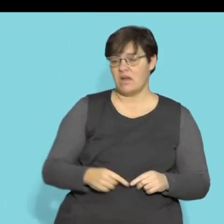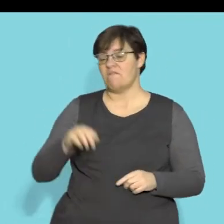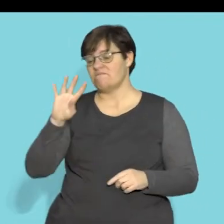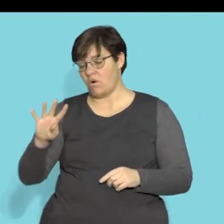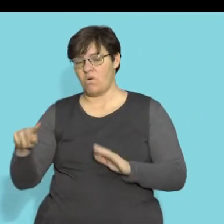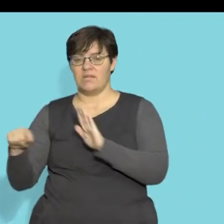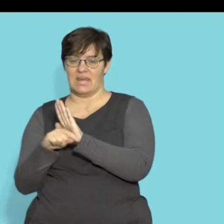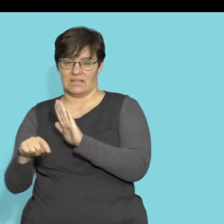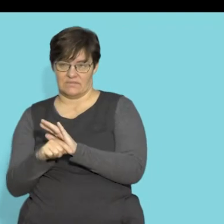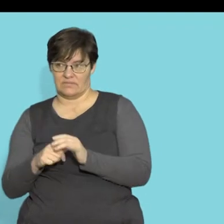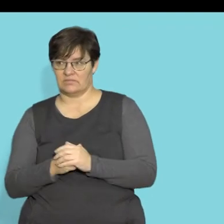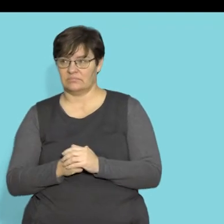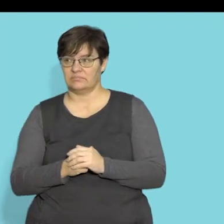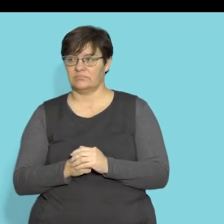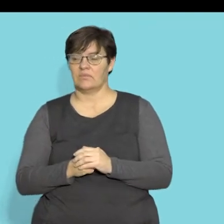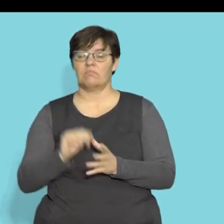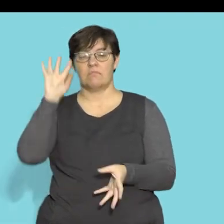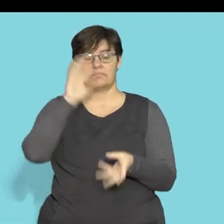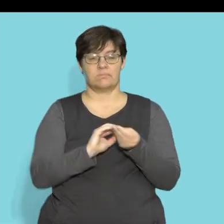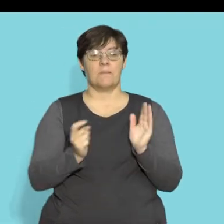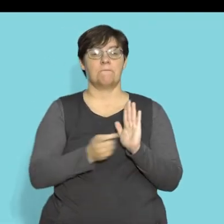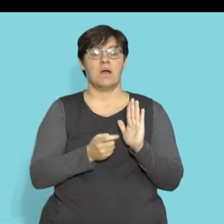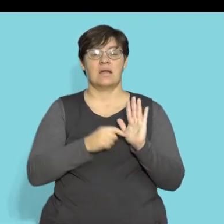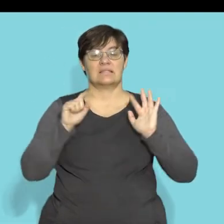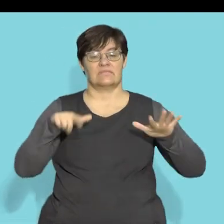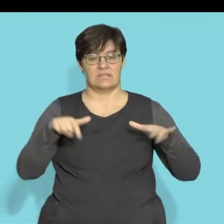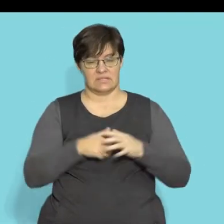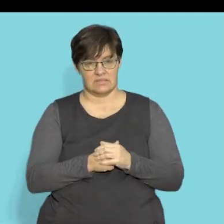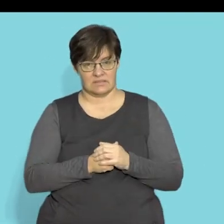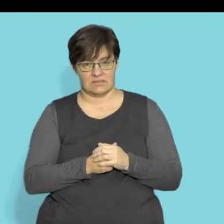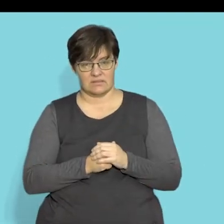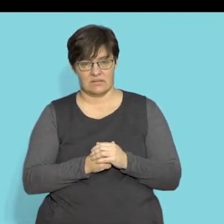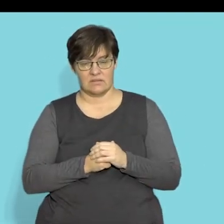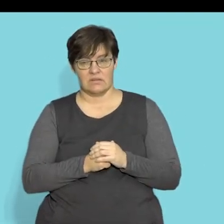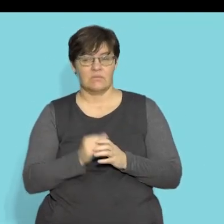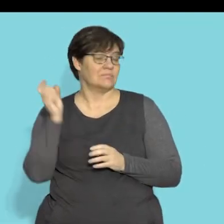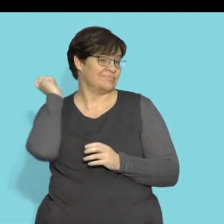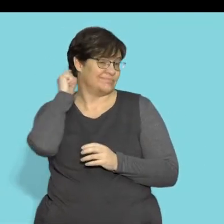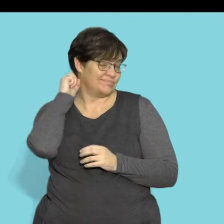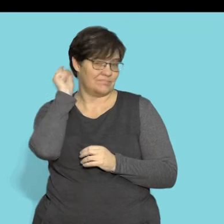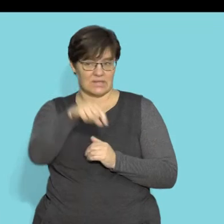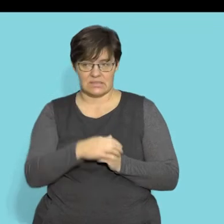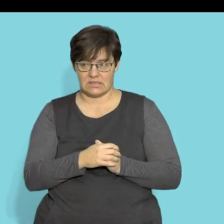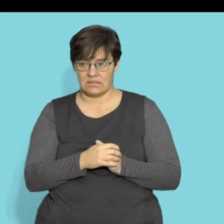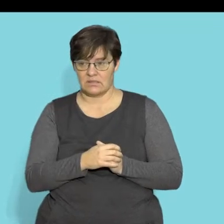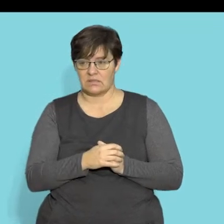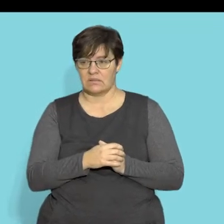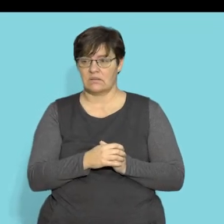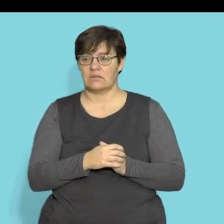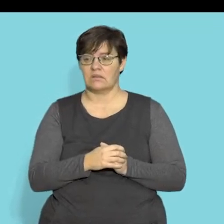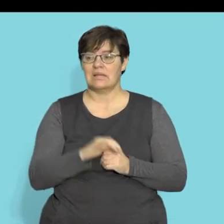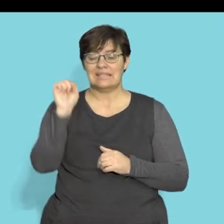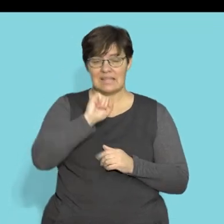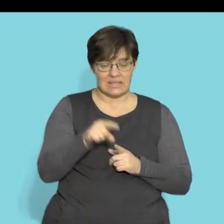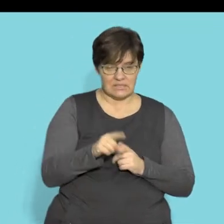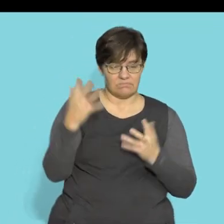guys, remember that this is a 17-mark essay, and you've got to have that at the back of your head, and you've got to have the